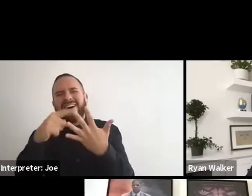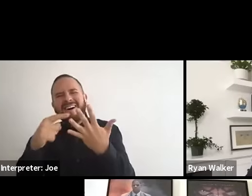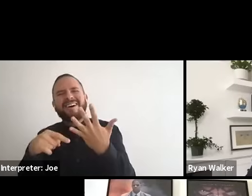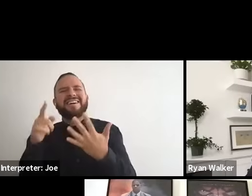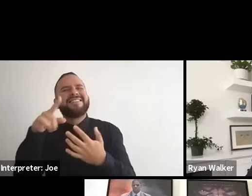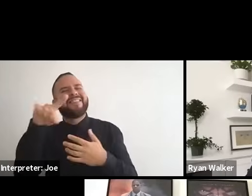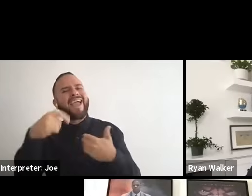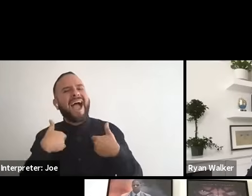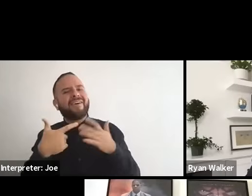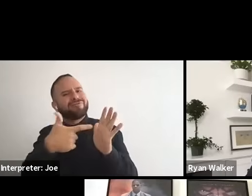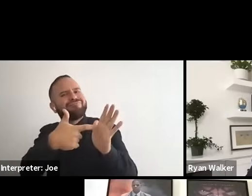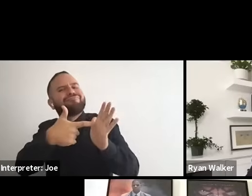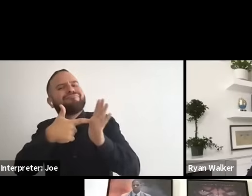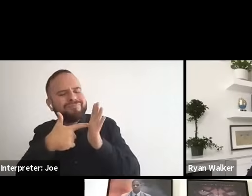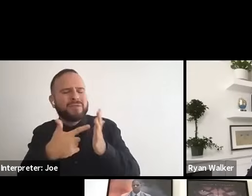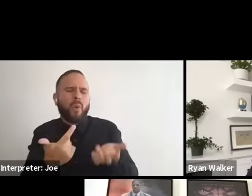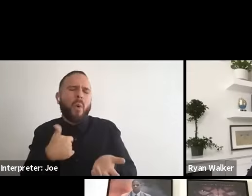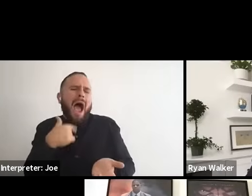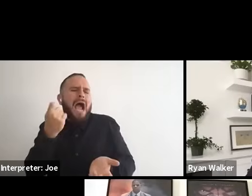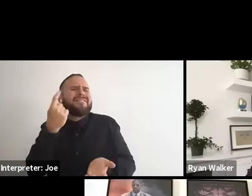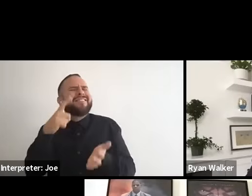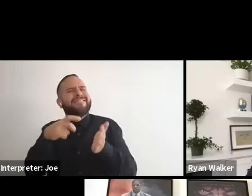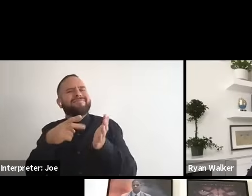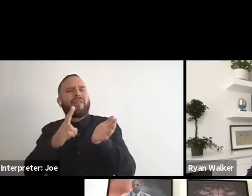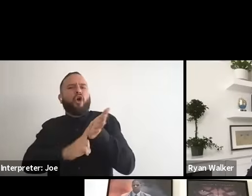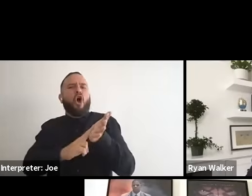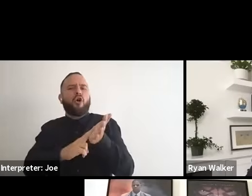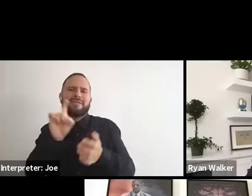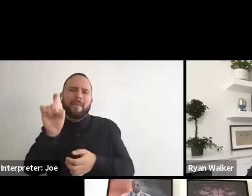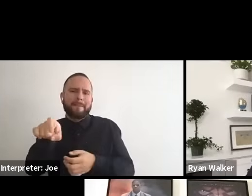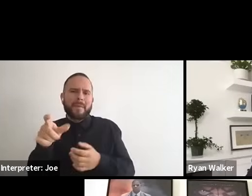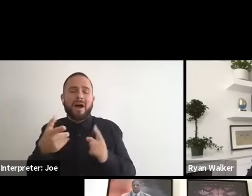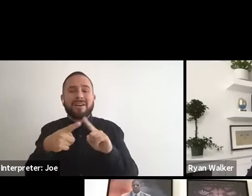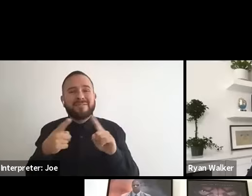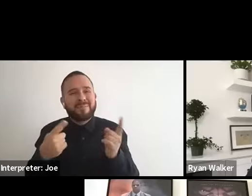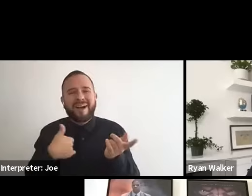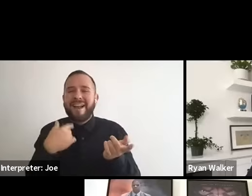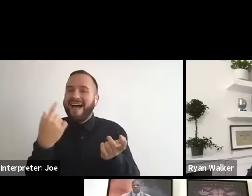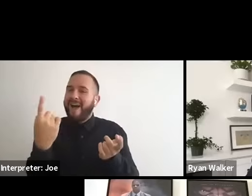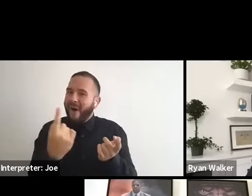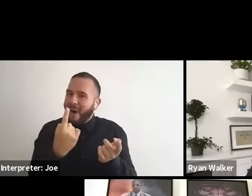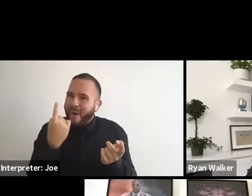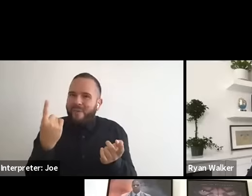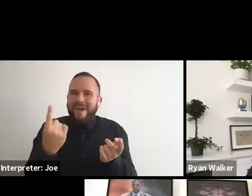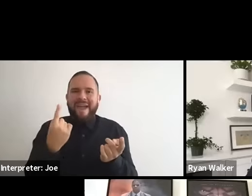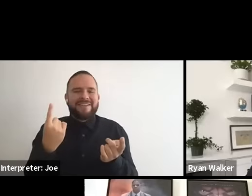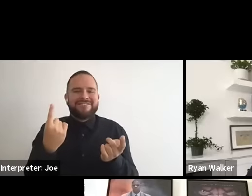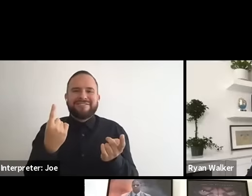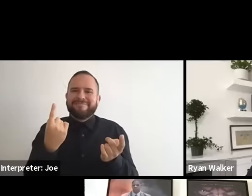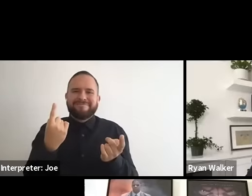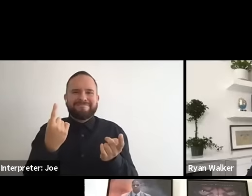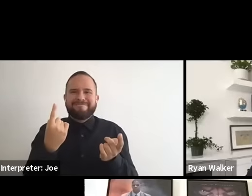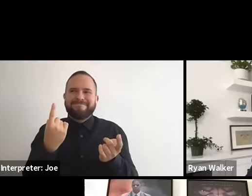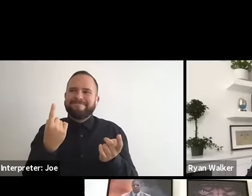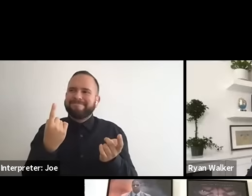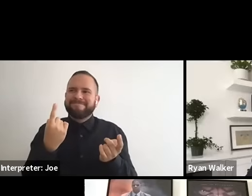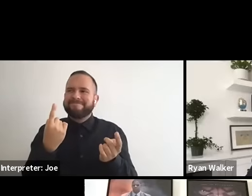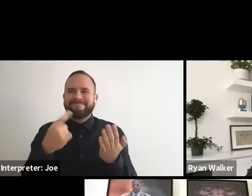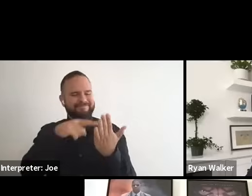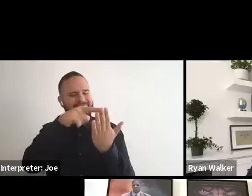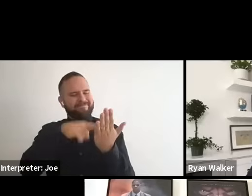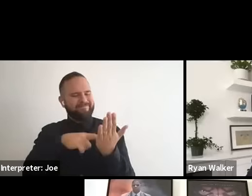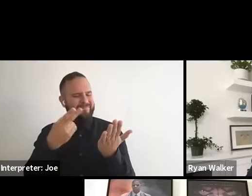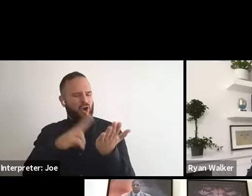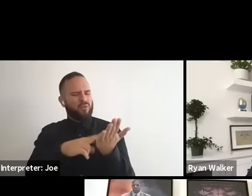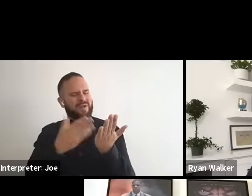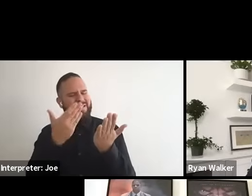we understand the contracts are necessary. But I always go into a contract, that I just don't like them to begin with. I